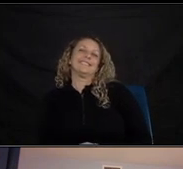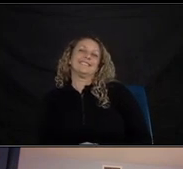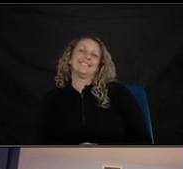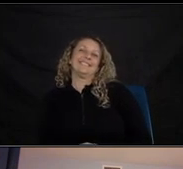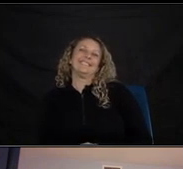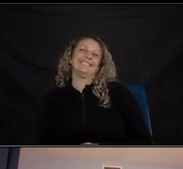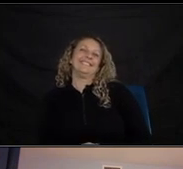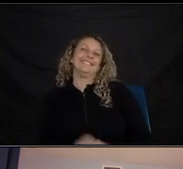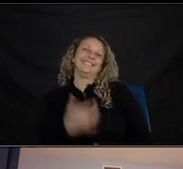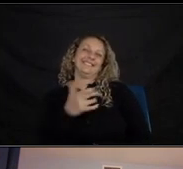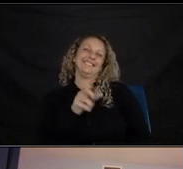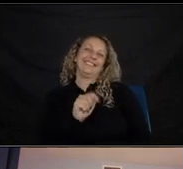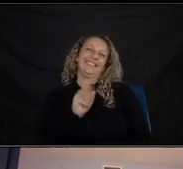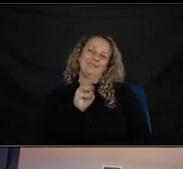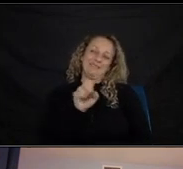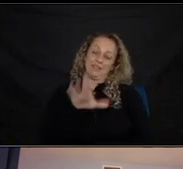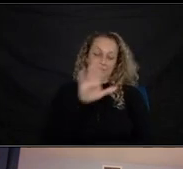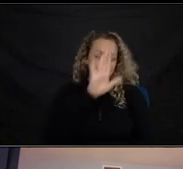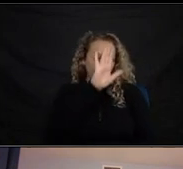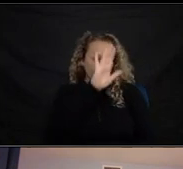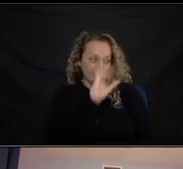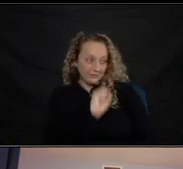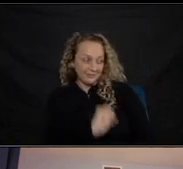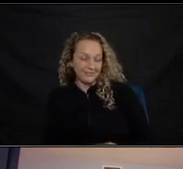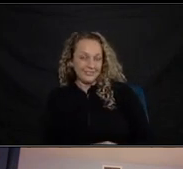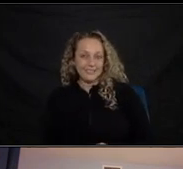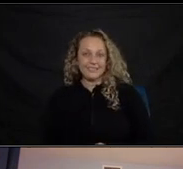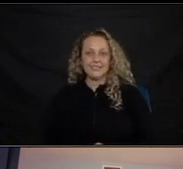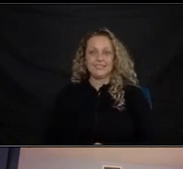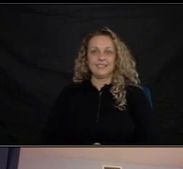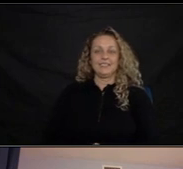Mayor Grant? Yes.